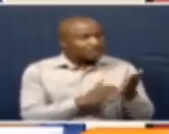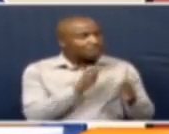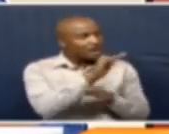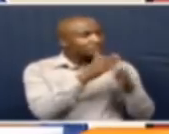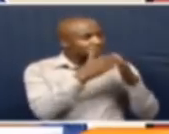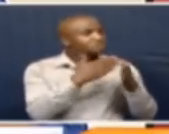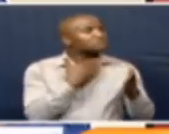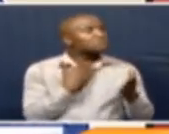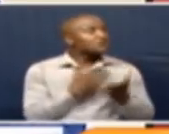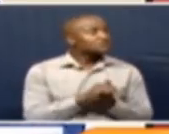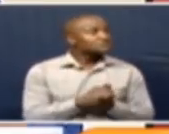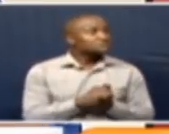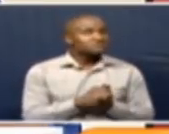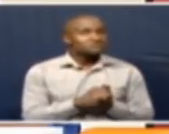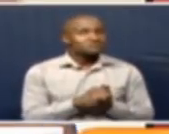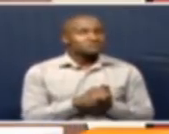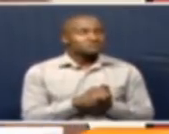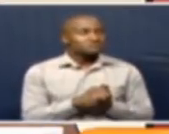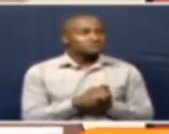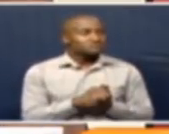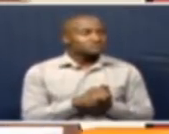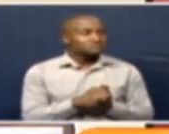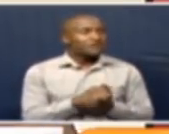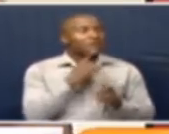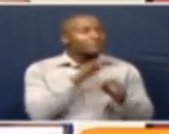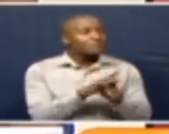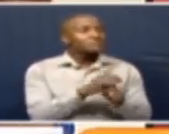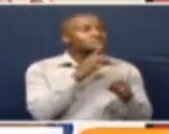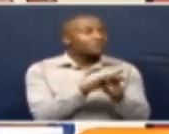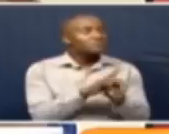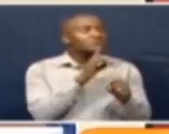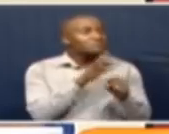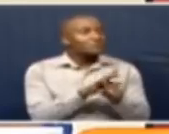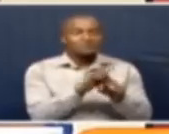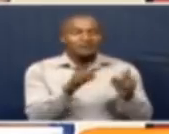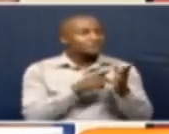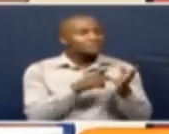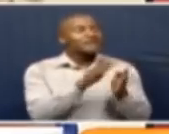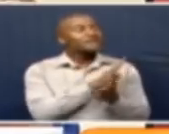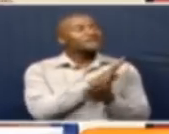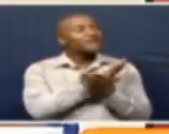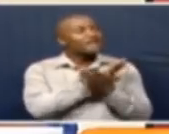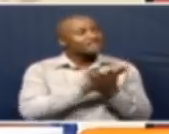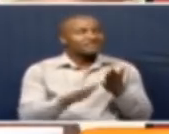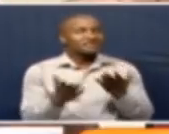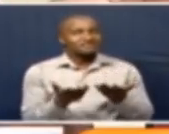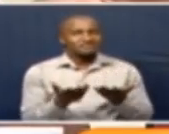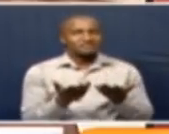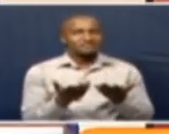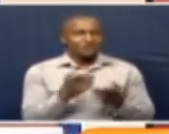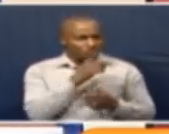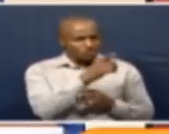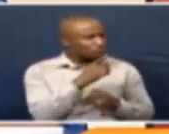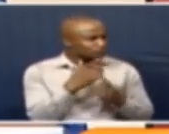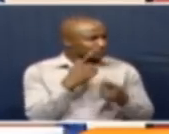exploitation, and of course what Sheila is talking about, promises that the money will come and it never actually does come. So for you, what's